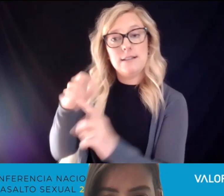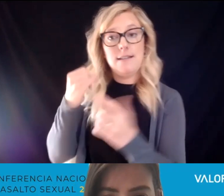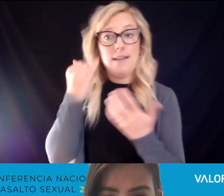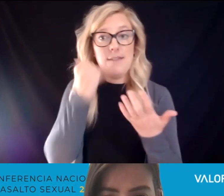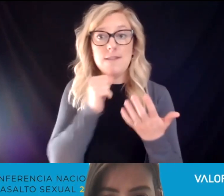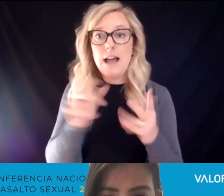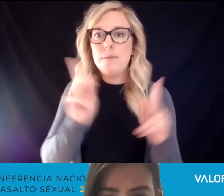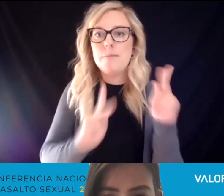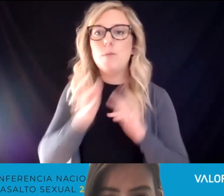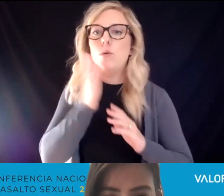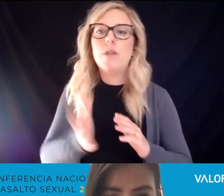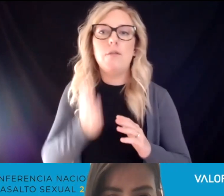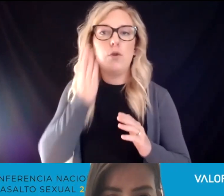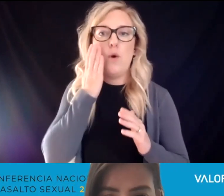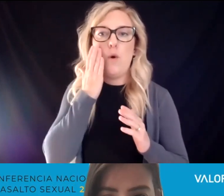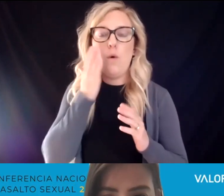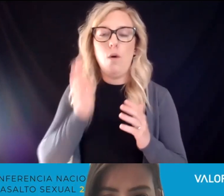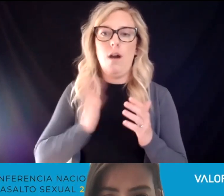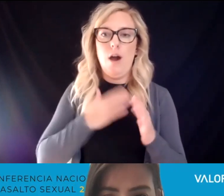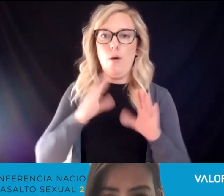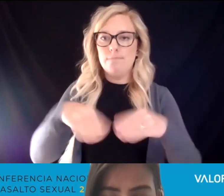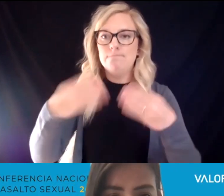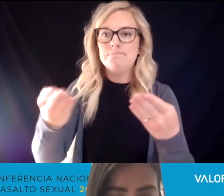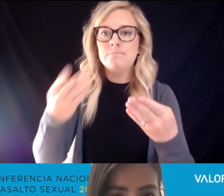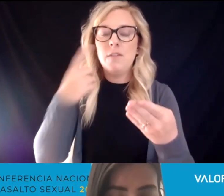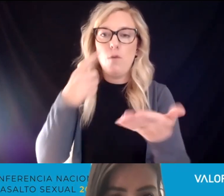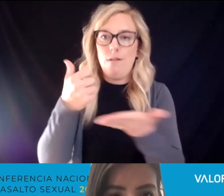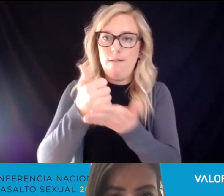we can offer in terms of help, what those specifics are.